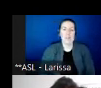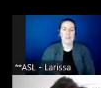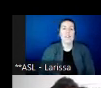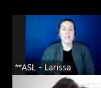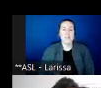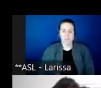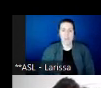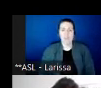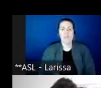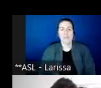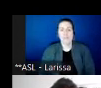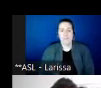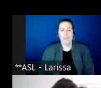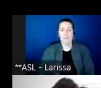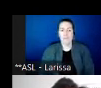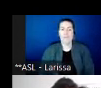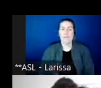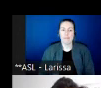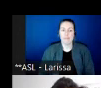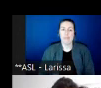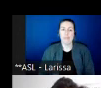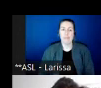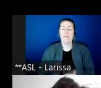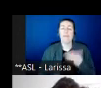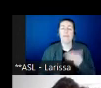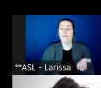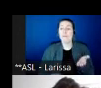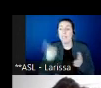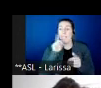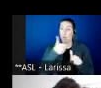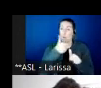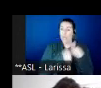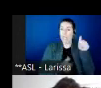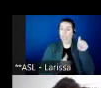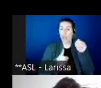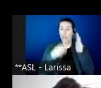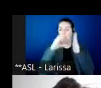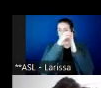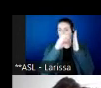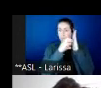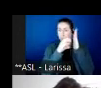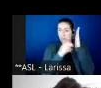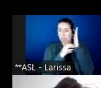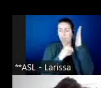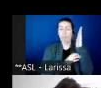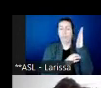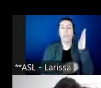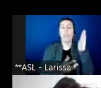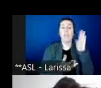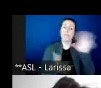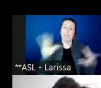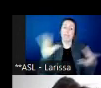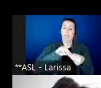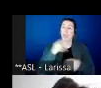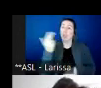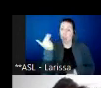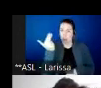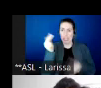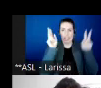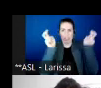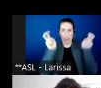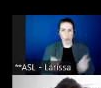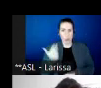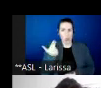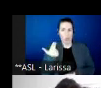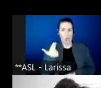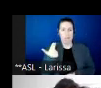So a couple of things to note here. In each section, altogether we graded 13 issues, and we used